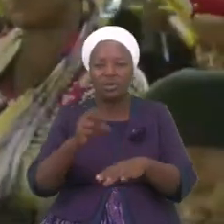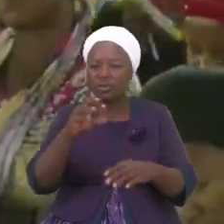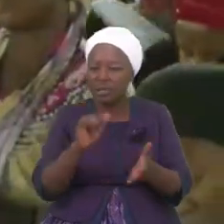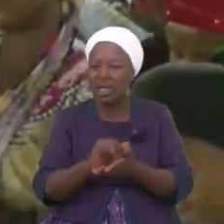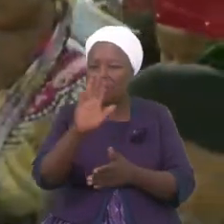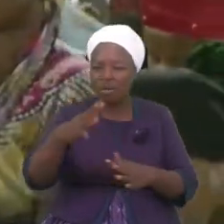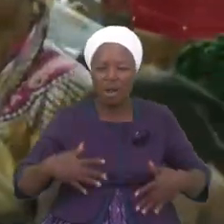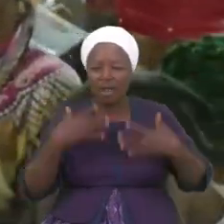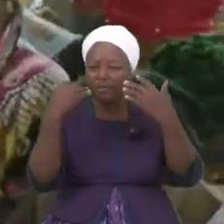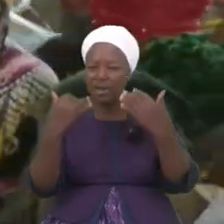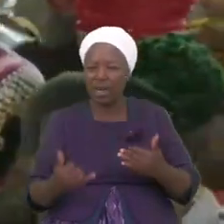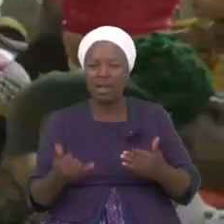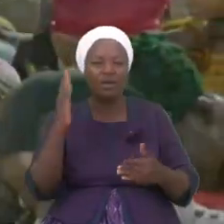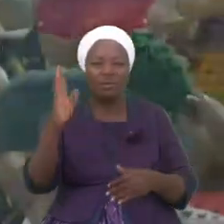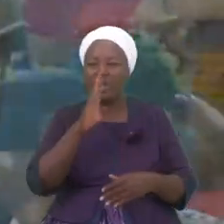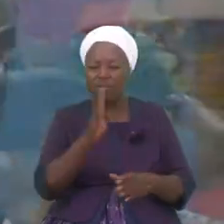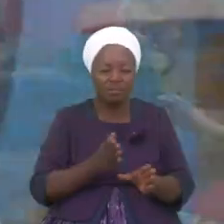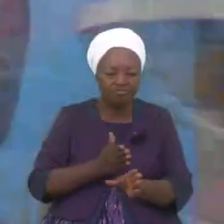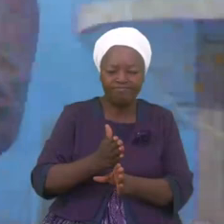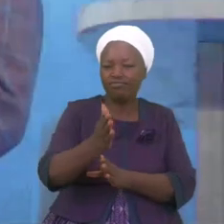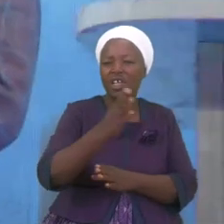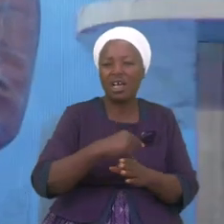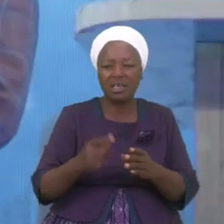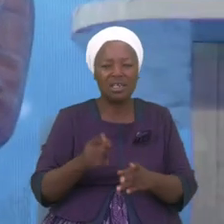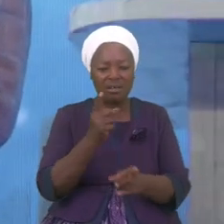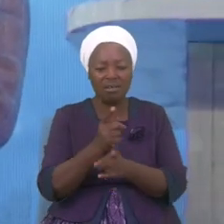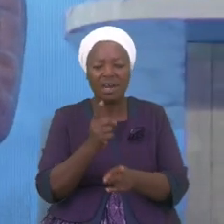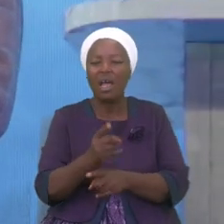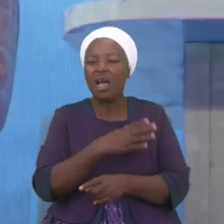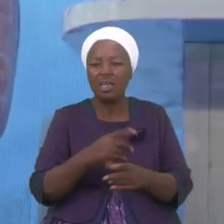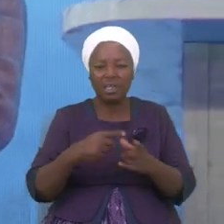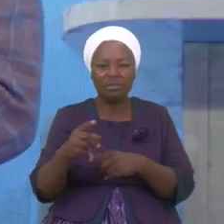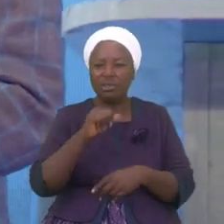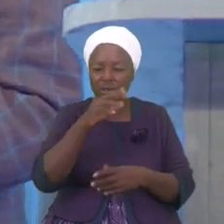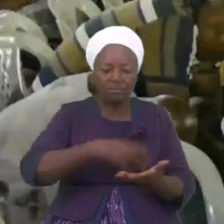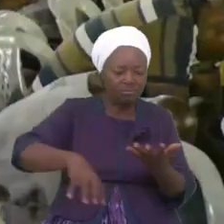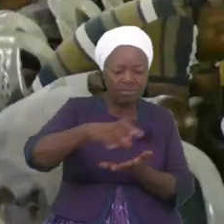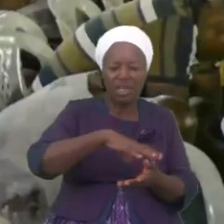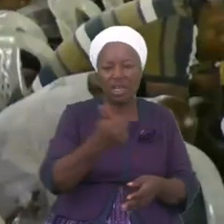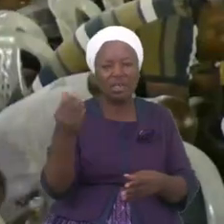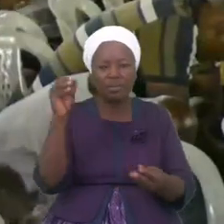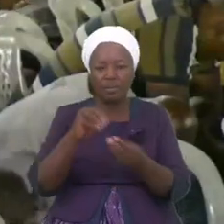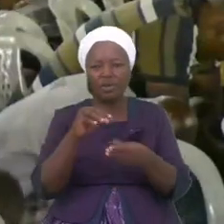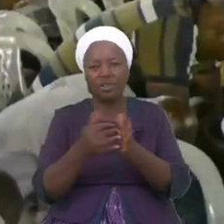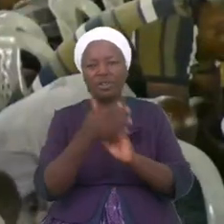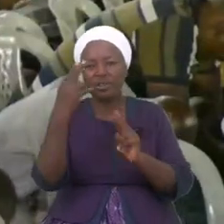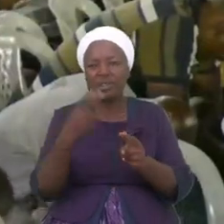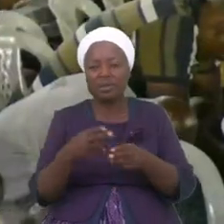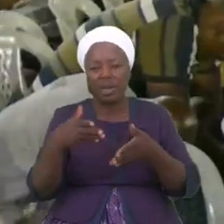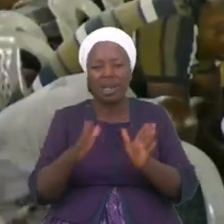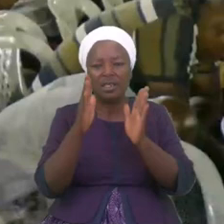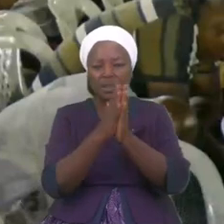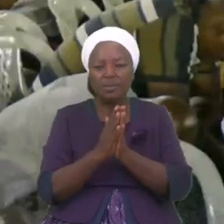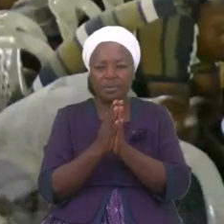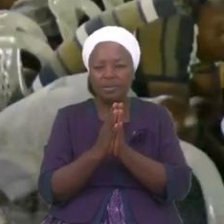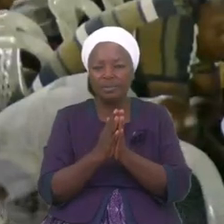now will be straightforward, will not be crooked anymore in Jesus' name. It's about an eyes closed.